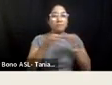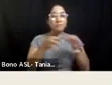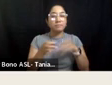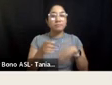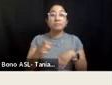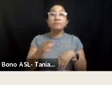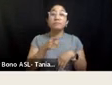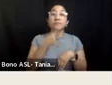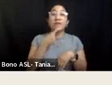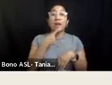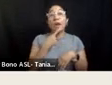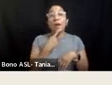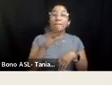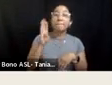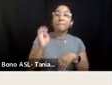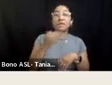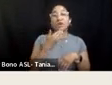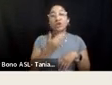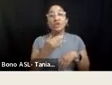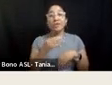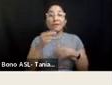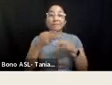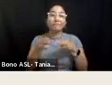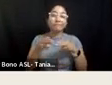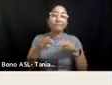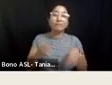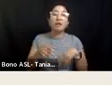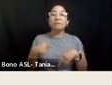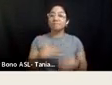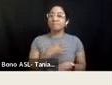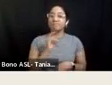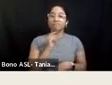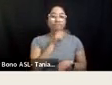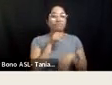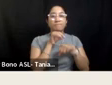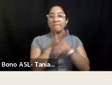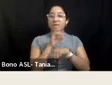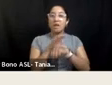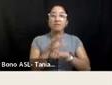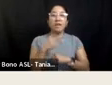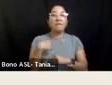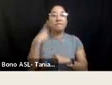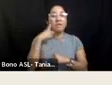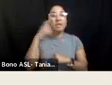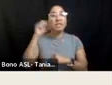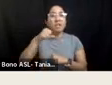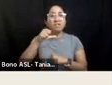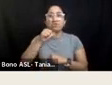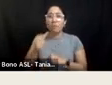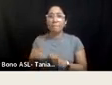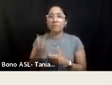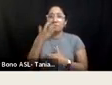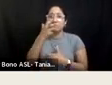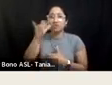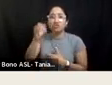egg. I don't like this advice. I think that yes, we shouldn't be jerks. We should be nice people, but too many